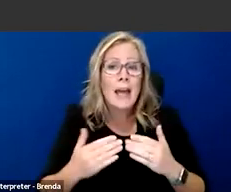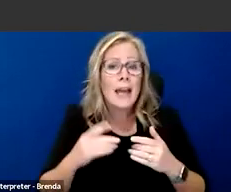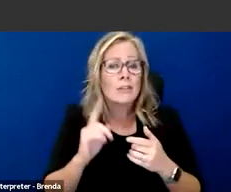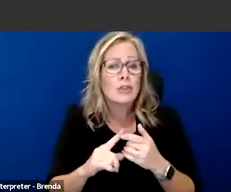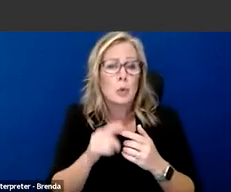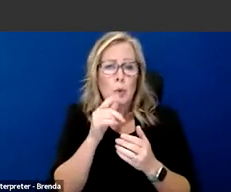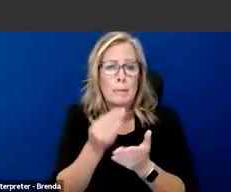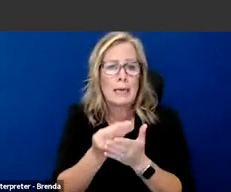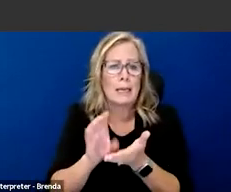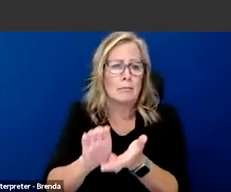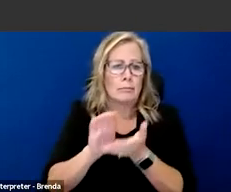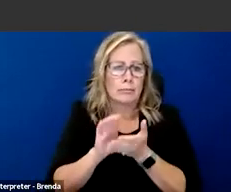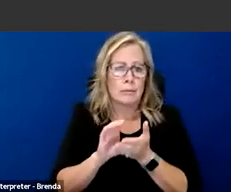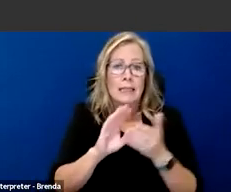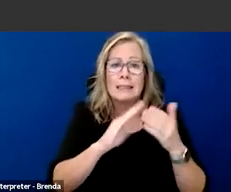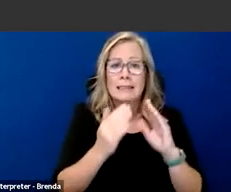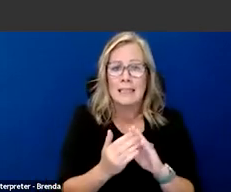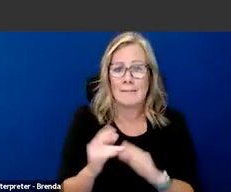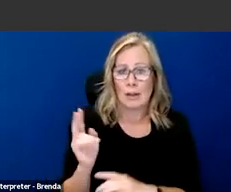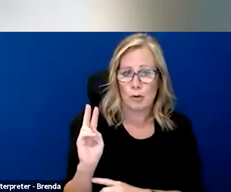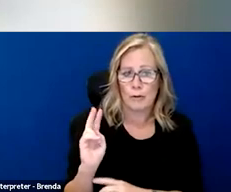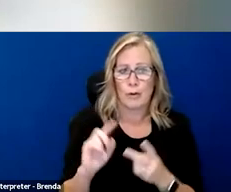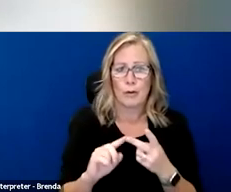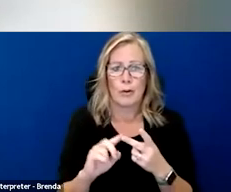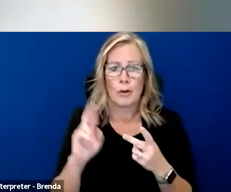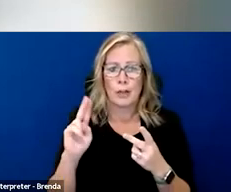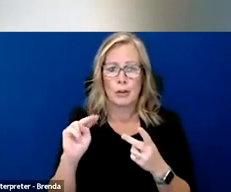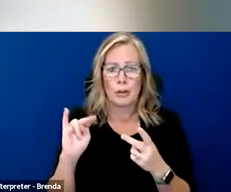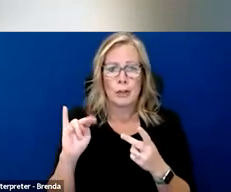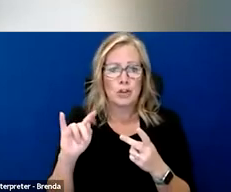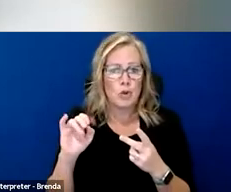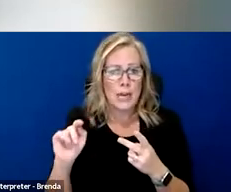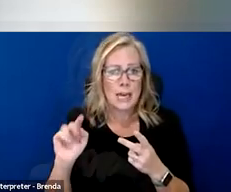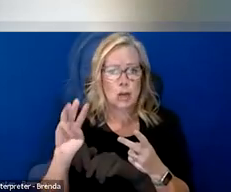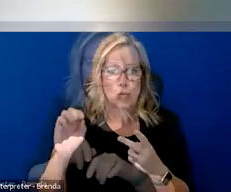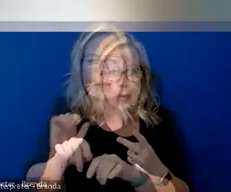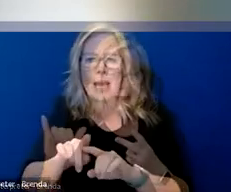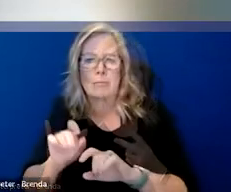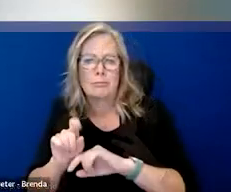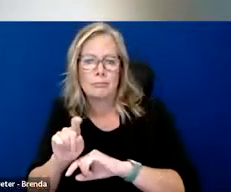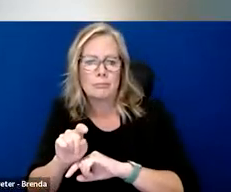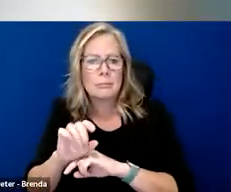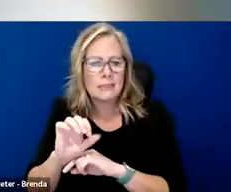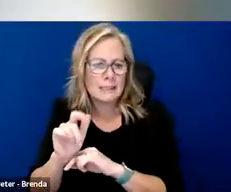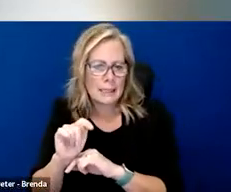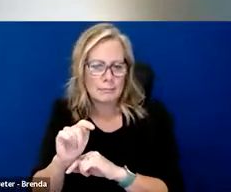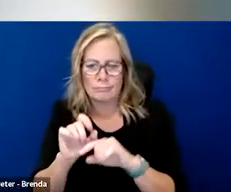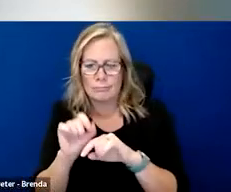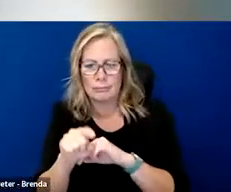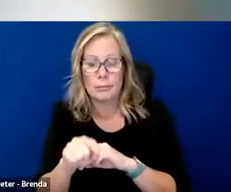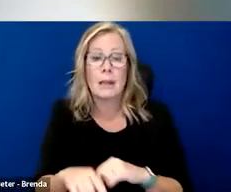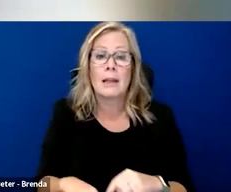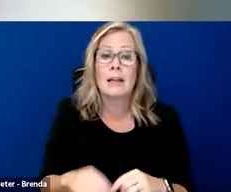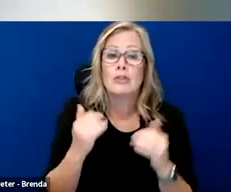of Vancouver and the United Way, for making this event possible. Now, please welcome today's panelists, Dr.